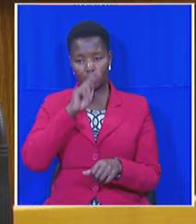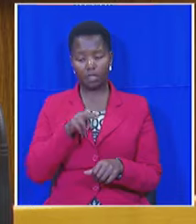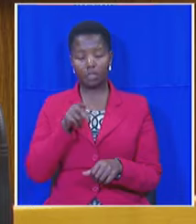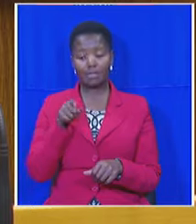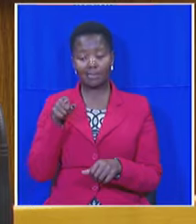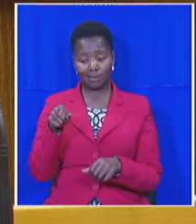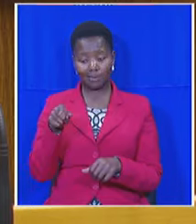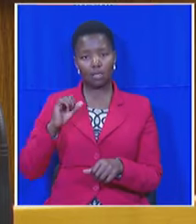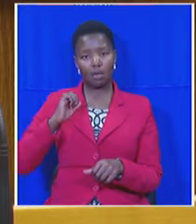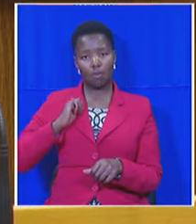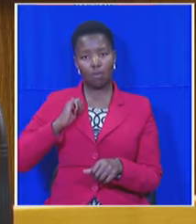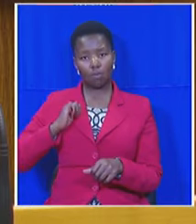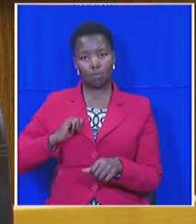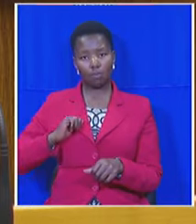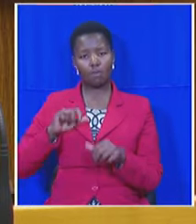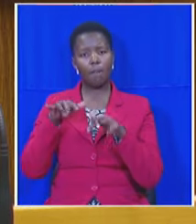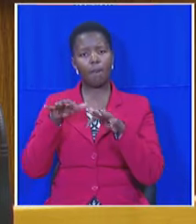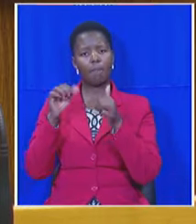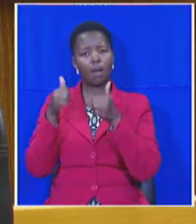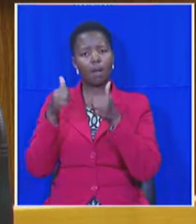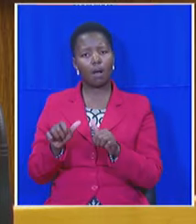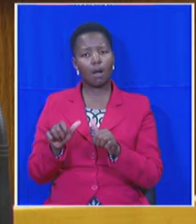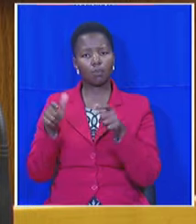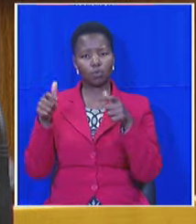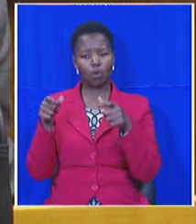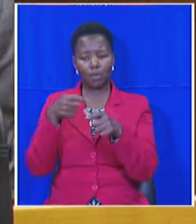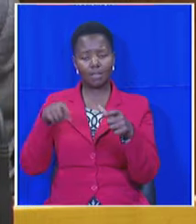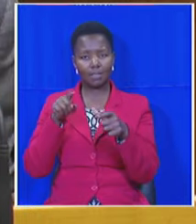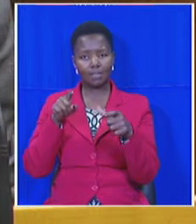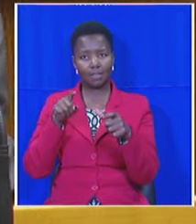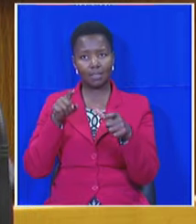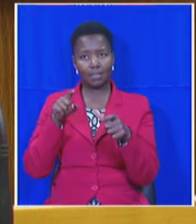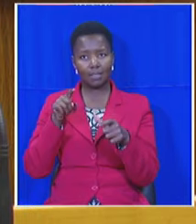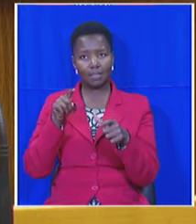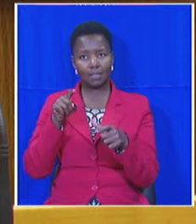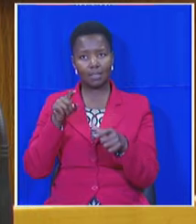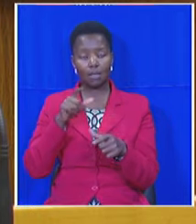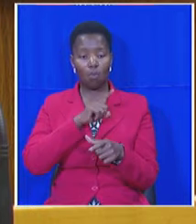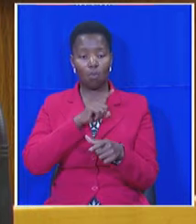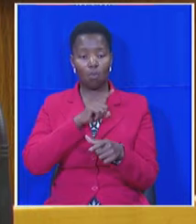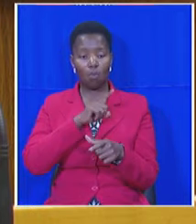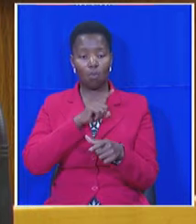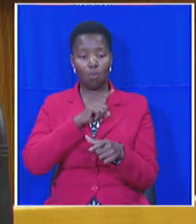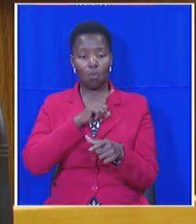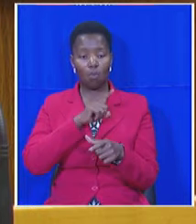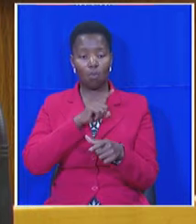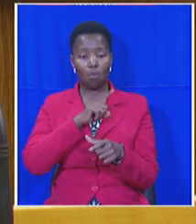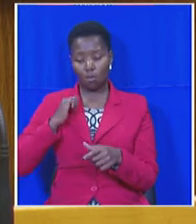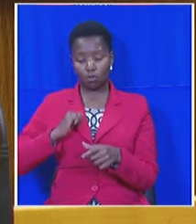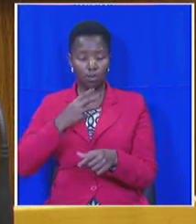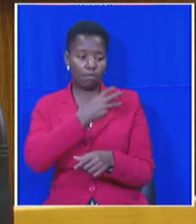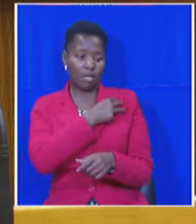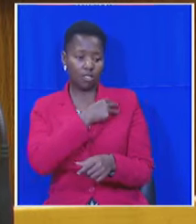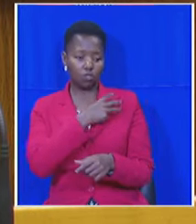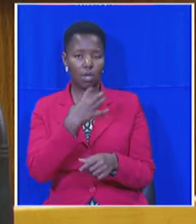Public Accounts Committee because to a very large extent they appear to be undermined by municipal managers and mayors and things.